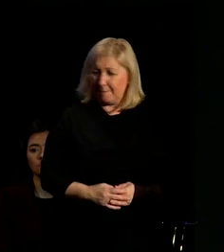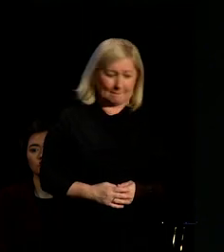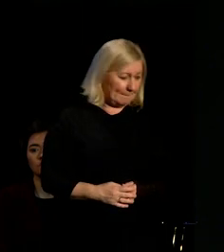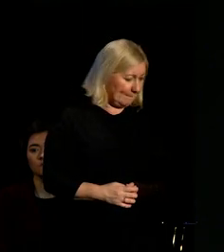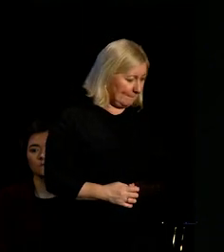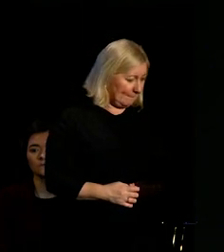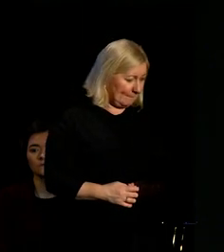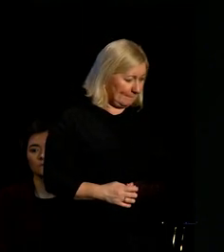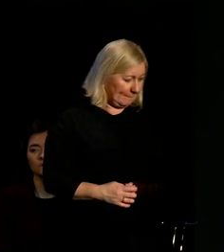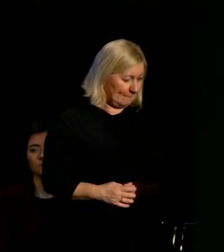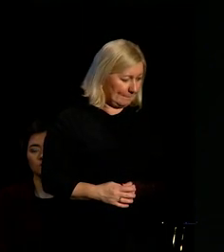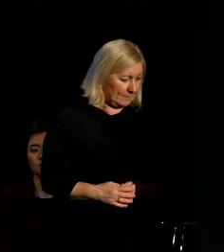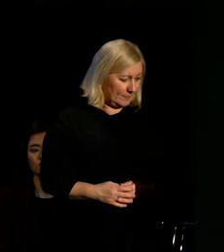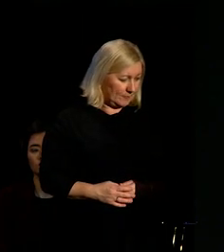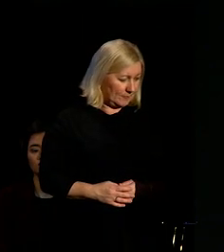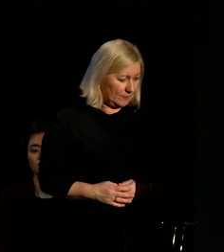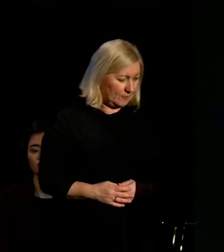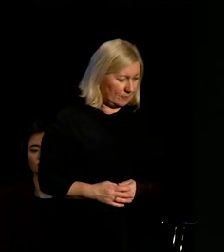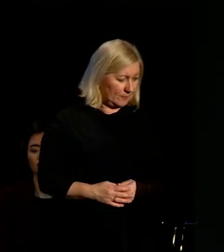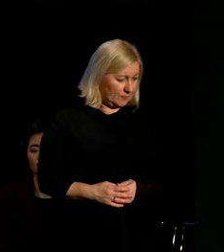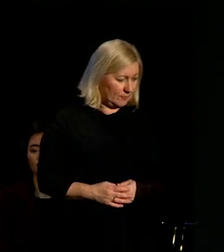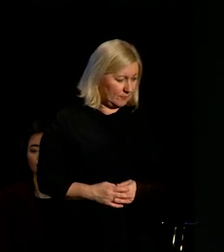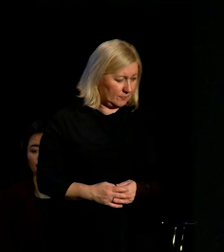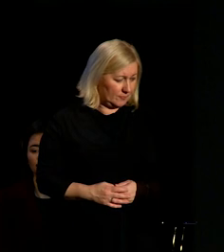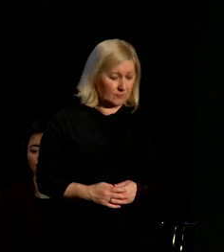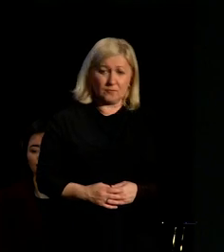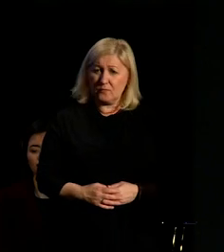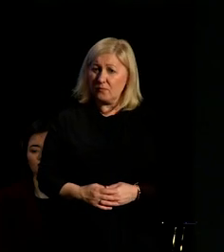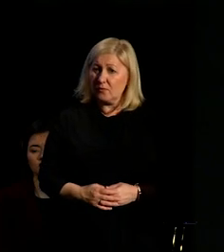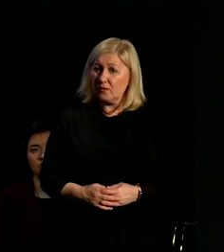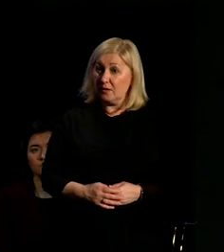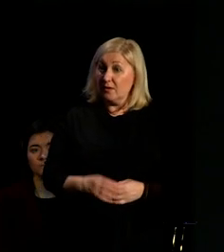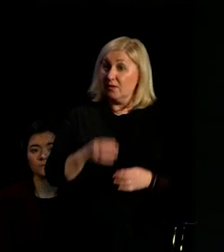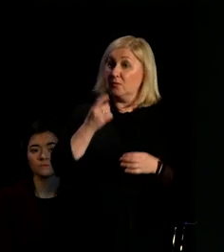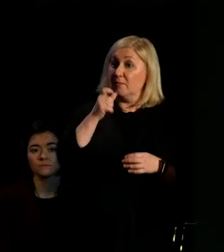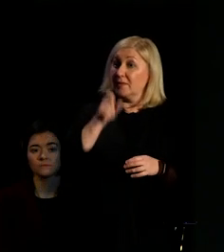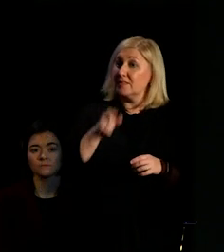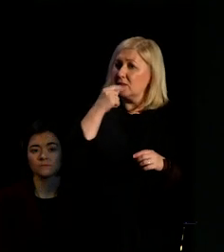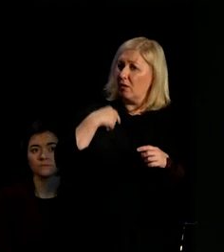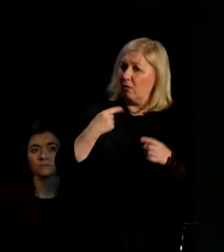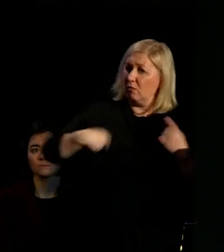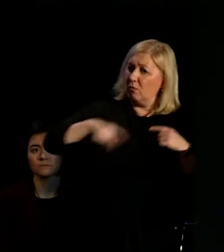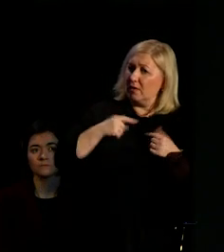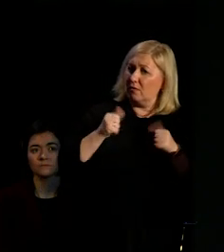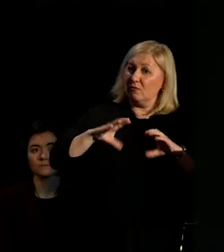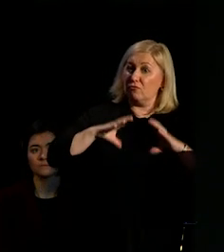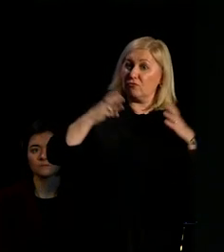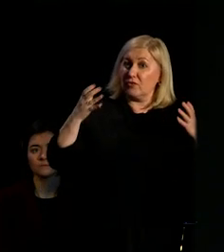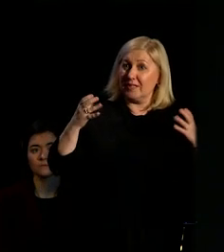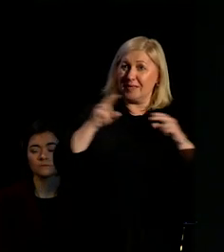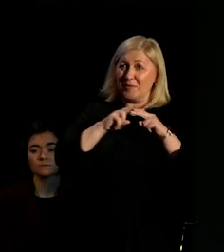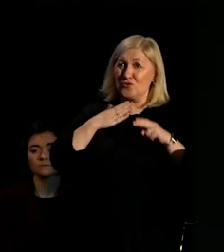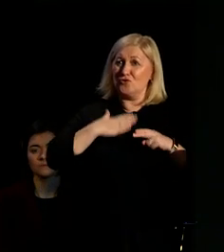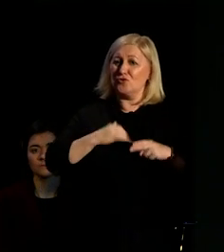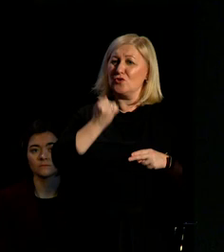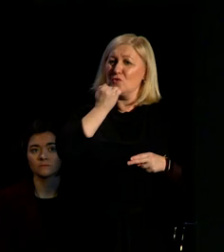We had been liberated. I was no longer only a number doomed to die in a Nazi gas chamber, a prisoner without